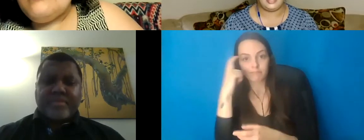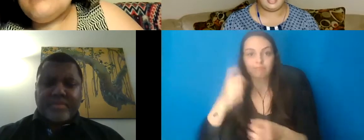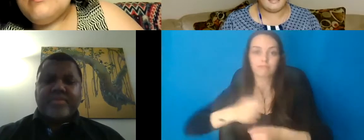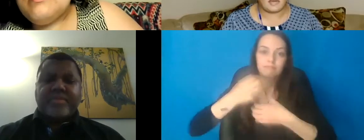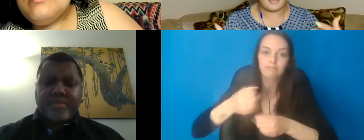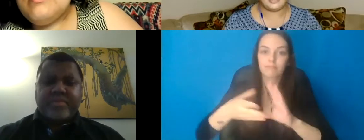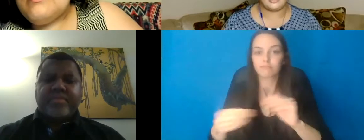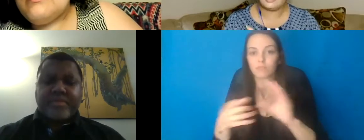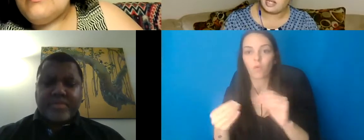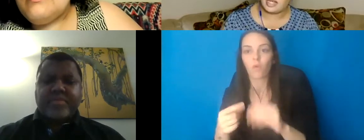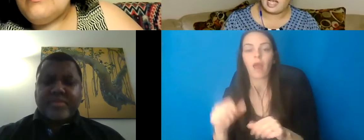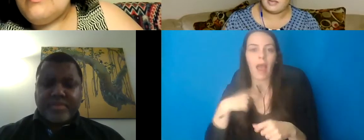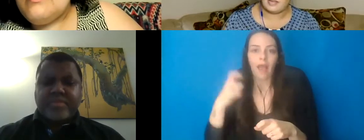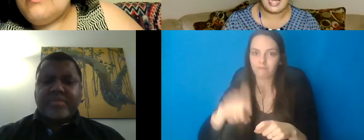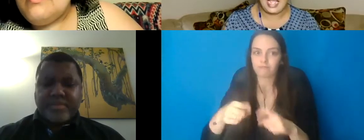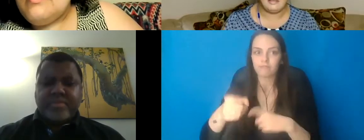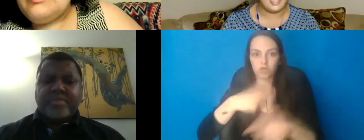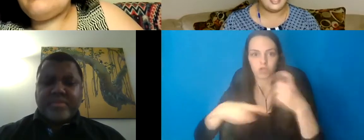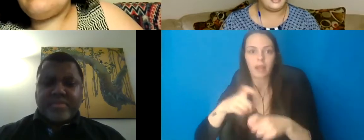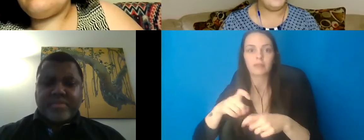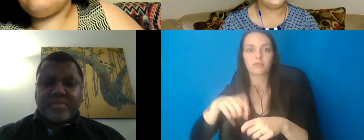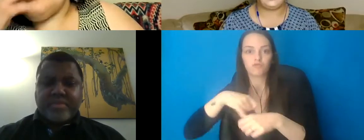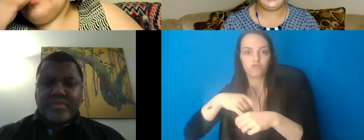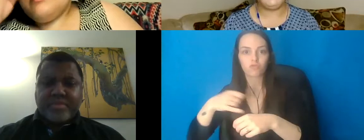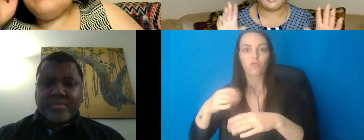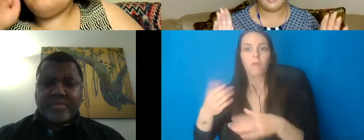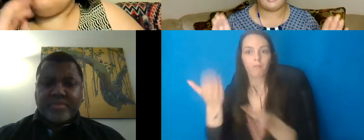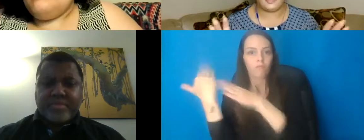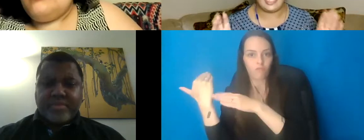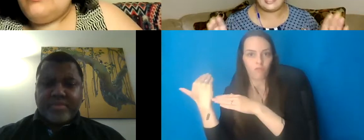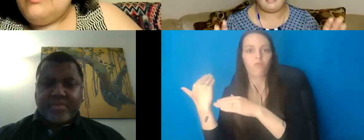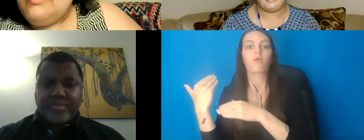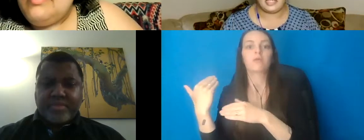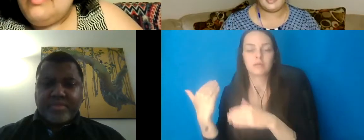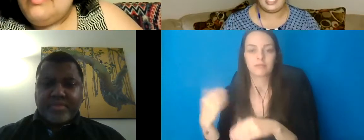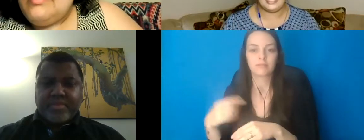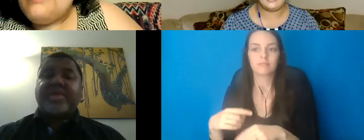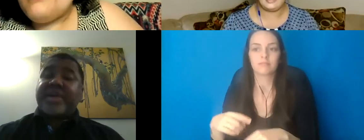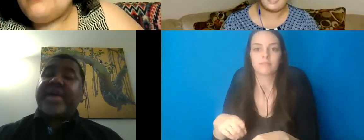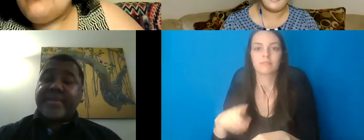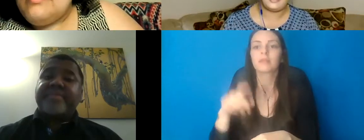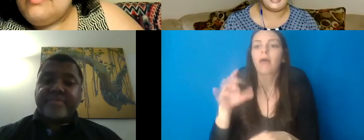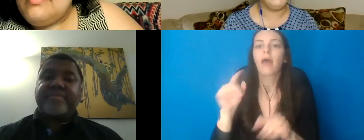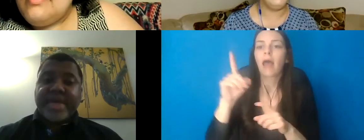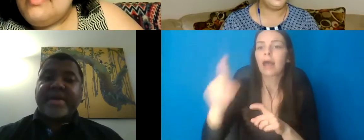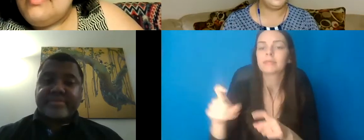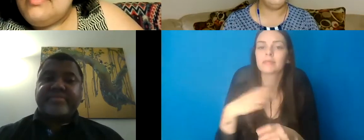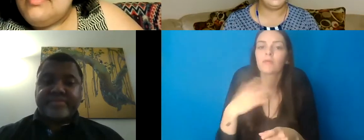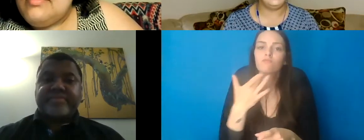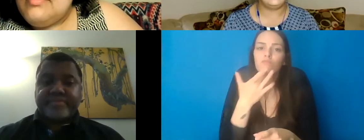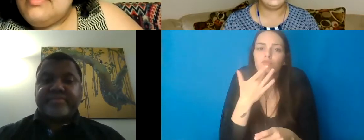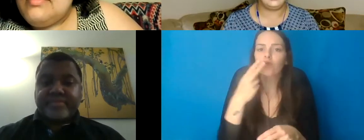a pharmacist who would not call me by my name, which I hate the word preferred. It's not preferred, it's what it is. Would not call me by my name,